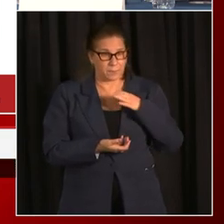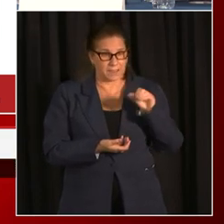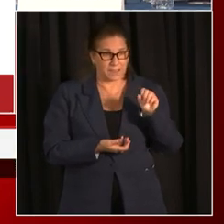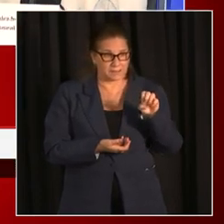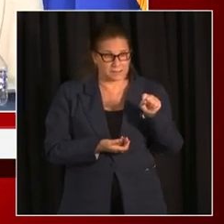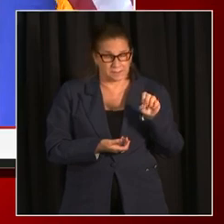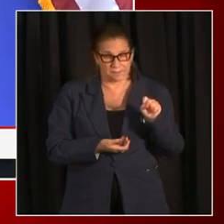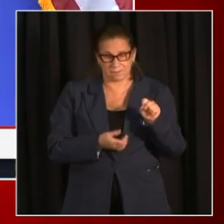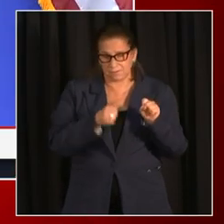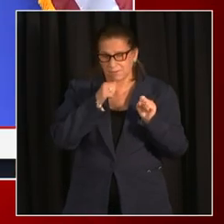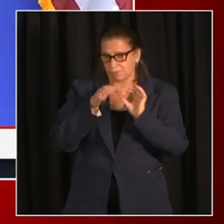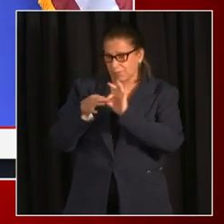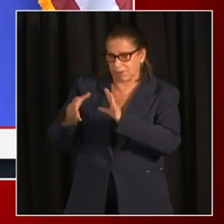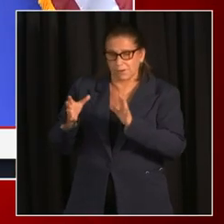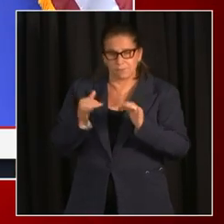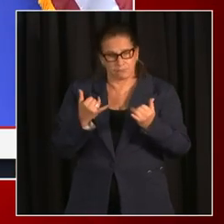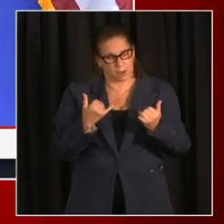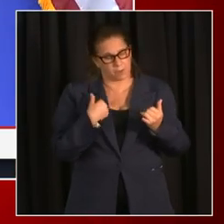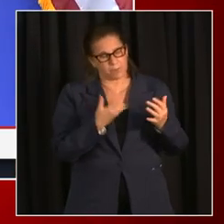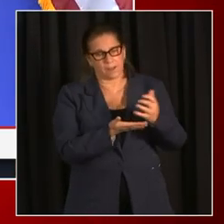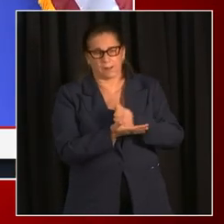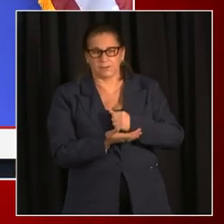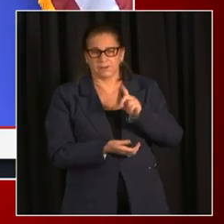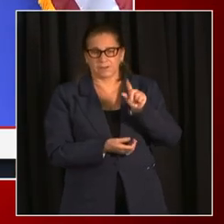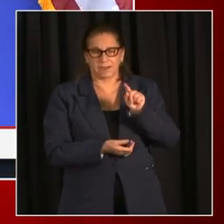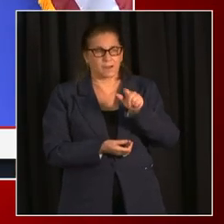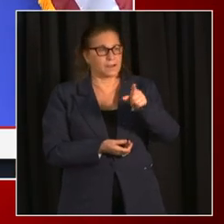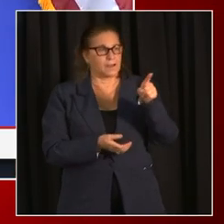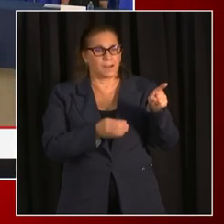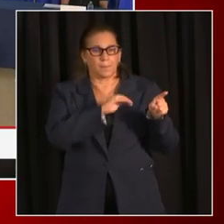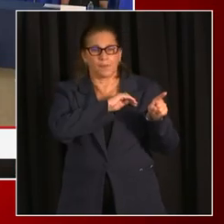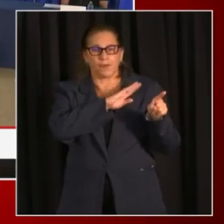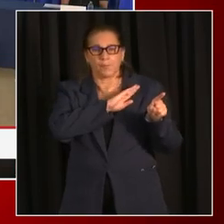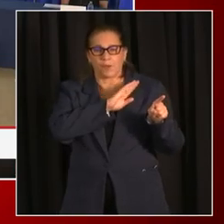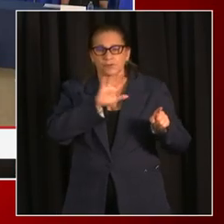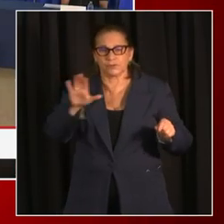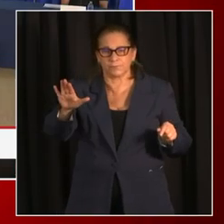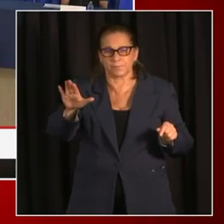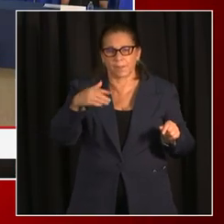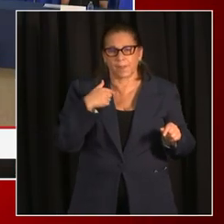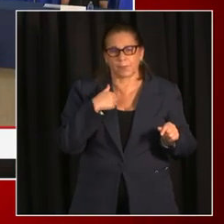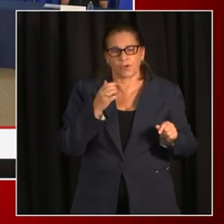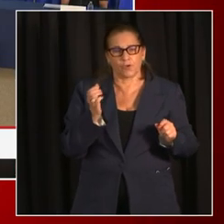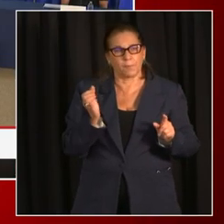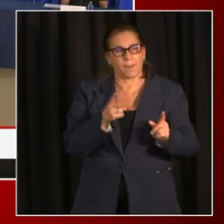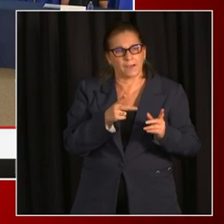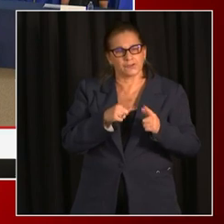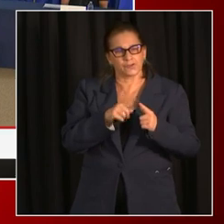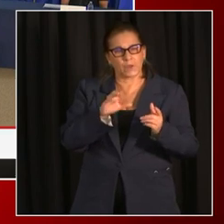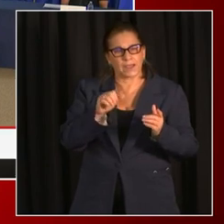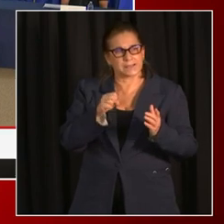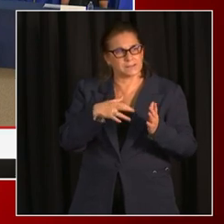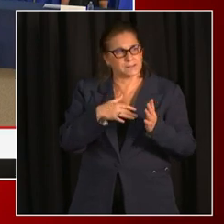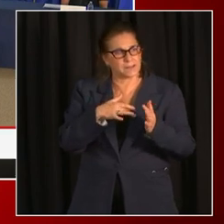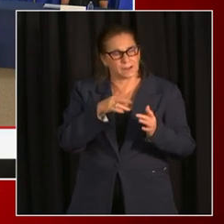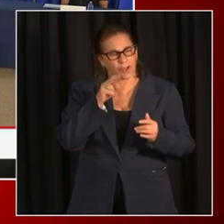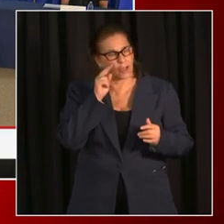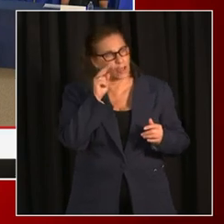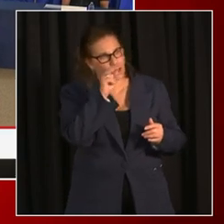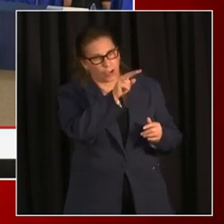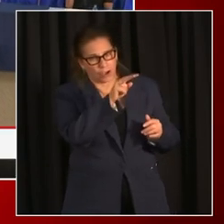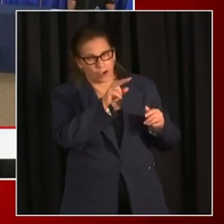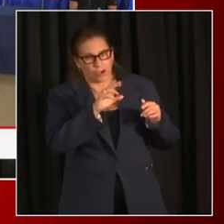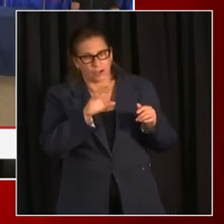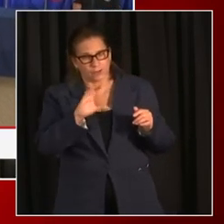case. And if I can just jump in also, if we can go back to a couple of the case studies, and I think also to Dr. Nesbitt's